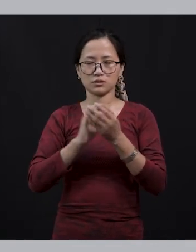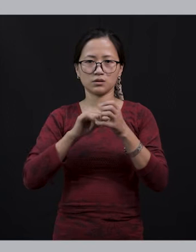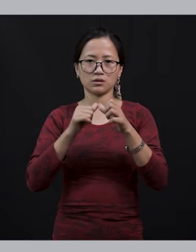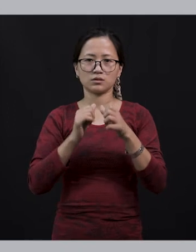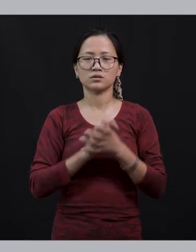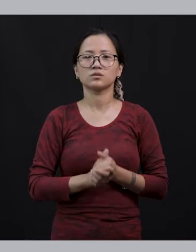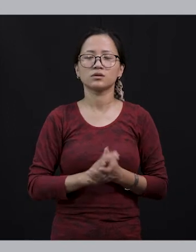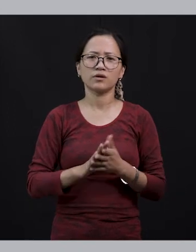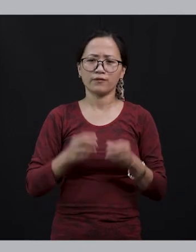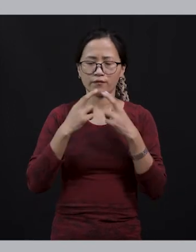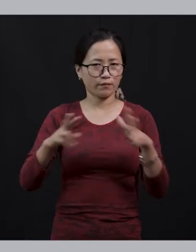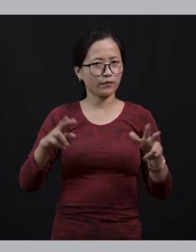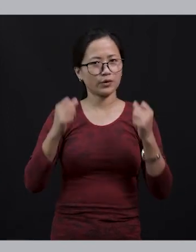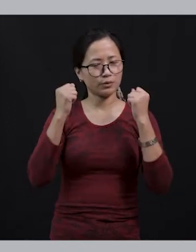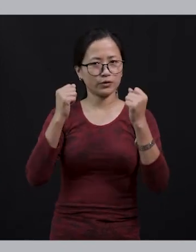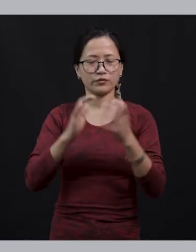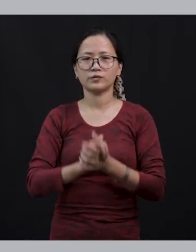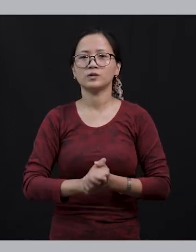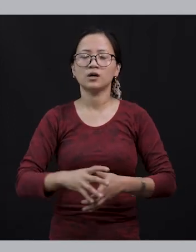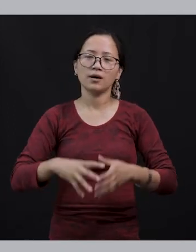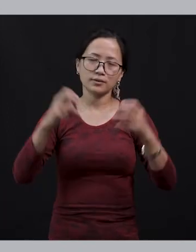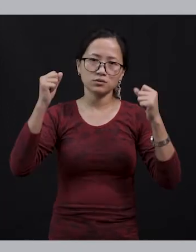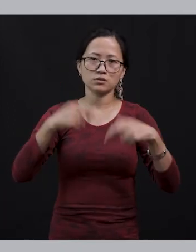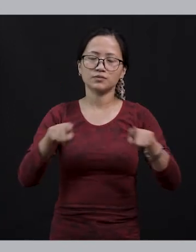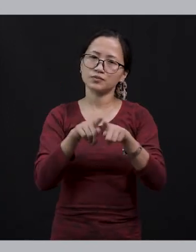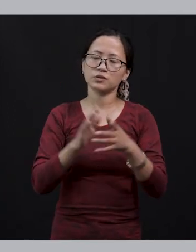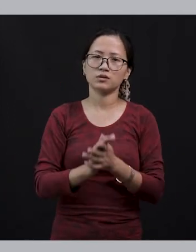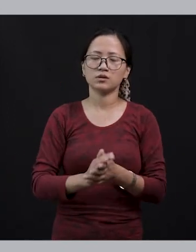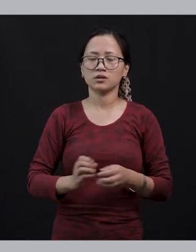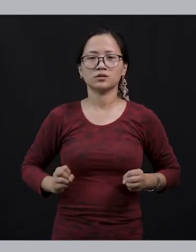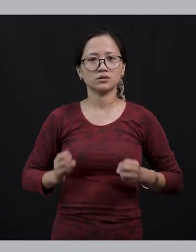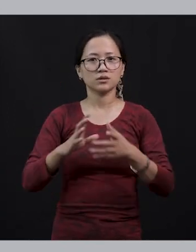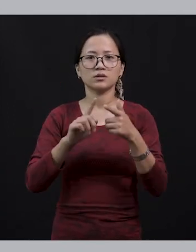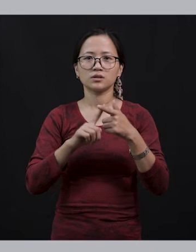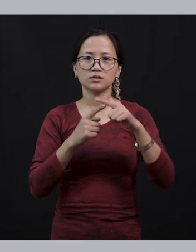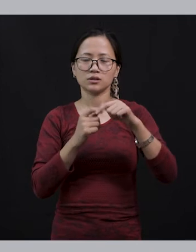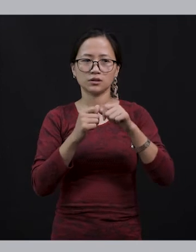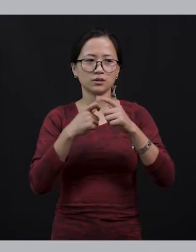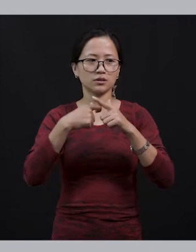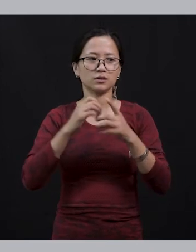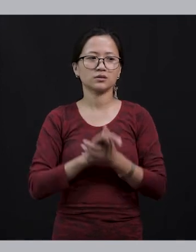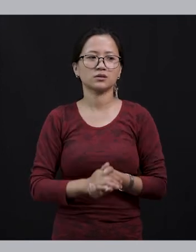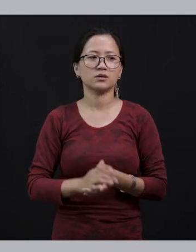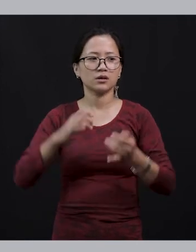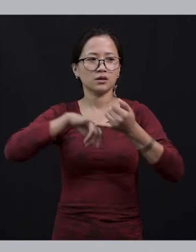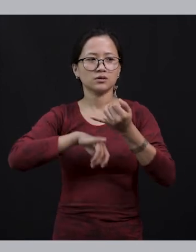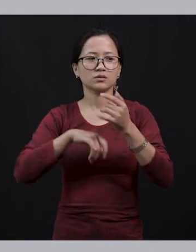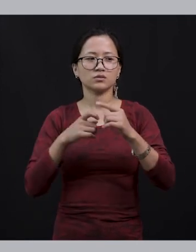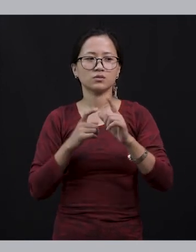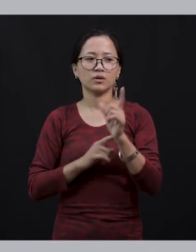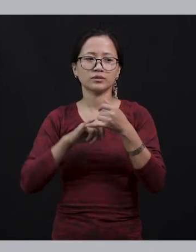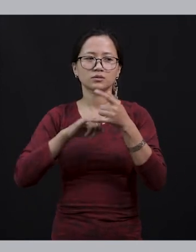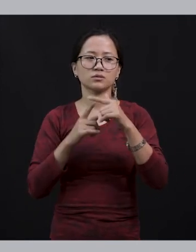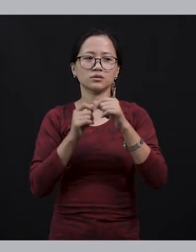powerful and very, very strong. He also introduced the Ikta system. Now, Ikta system is where you are donating or